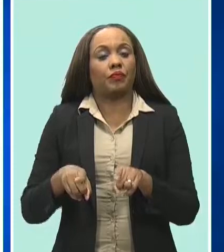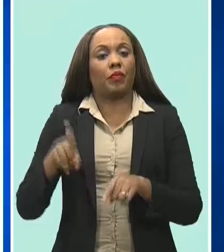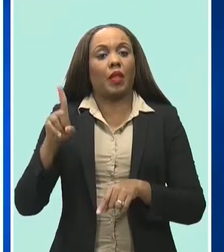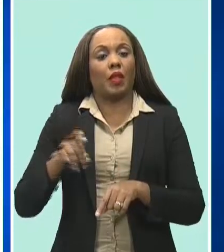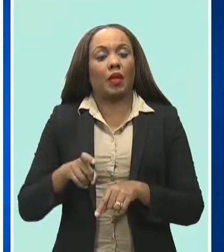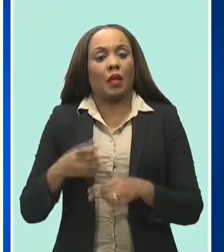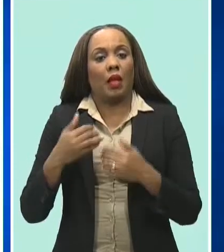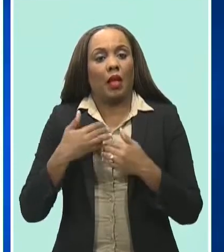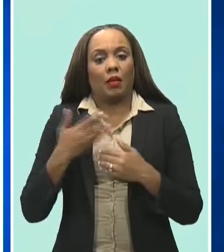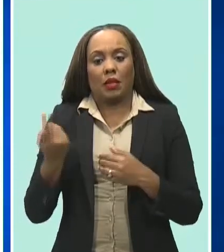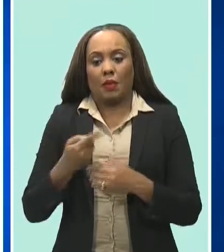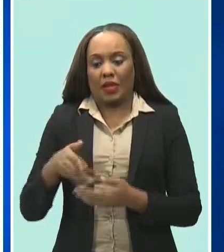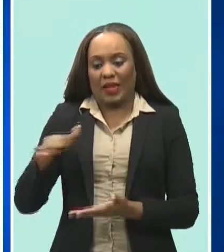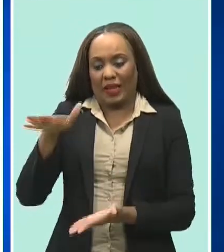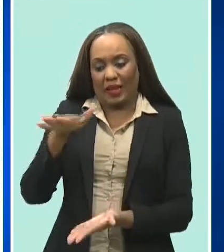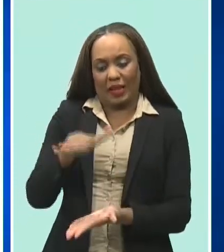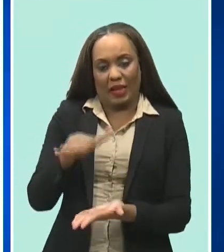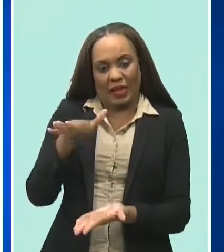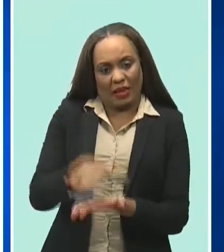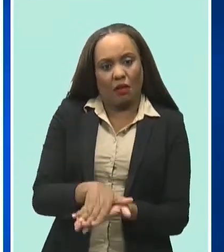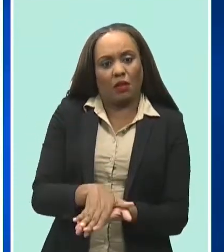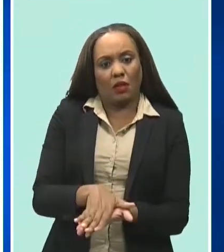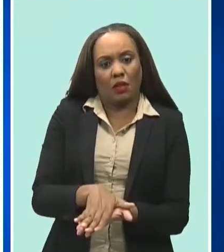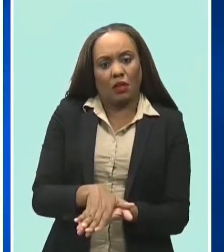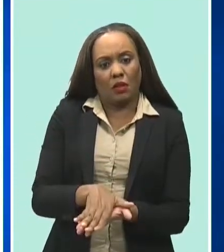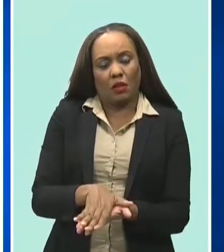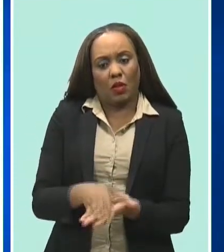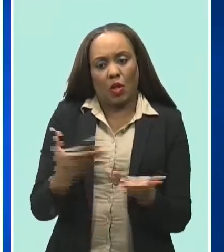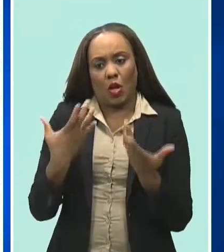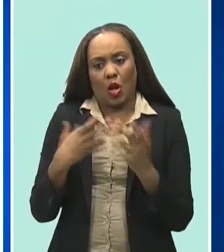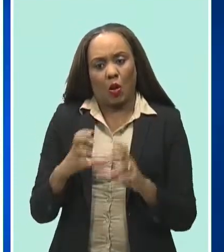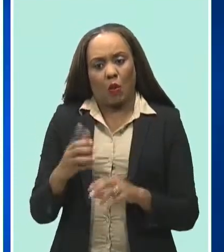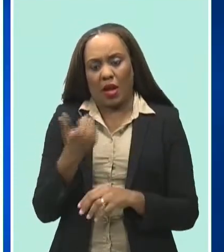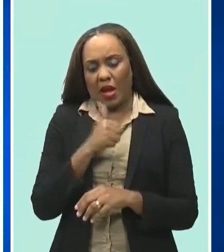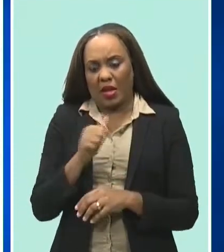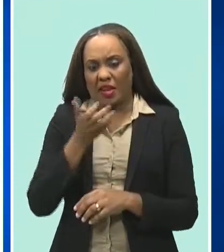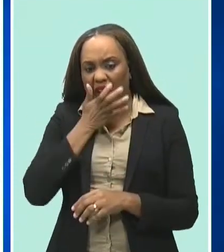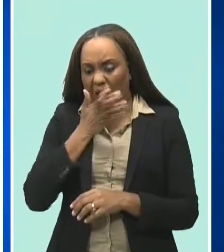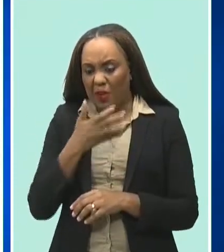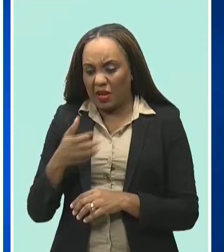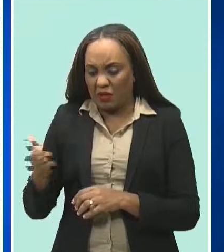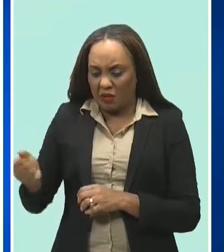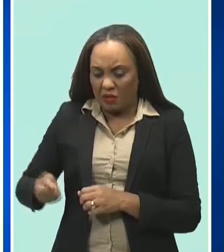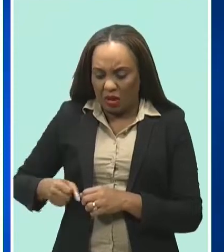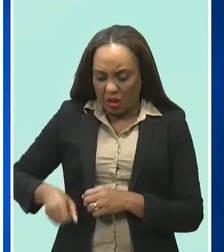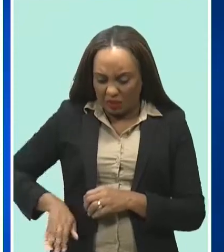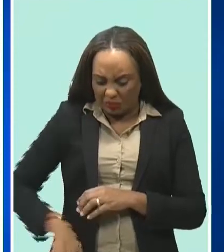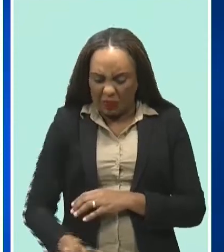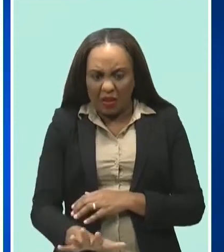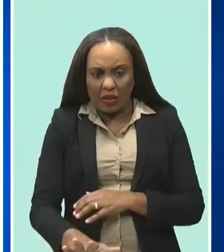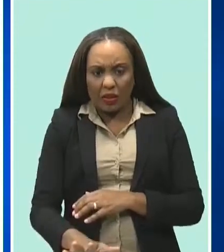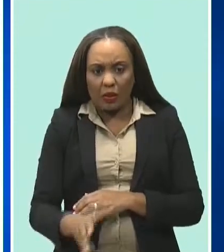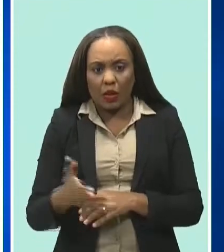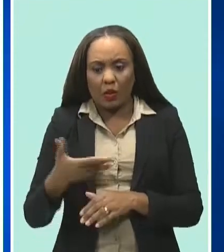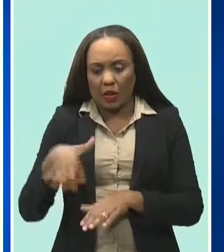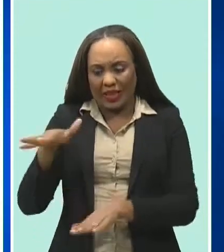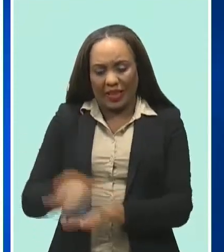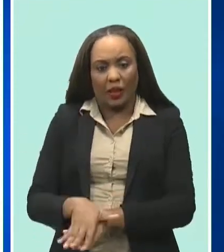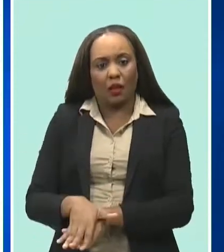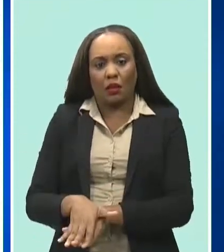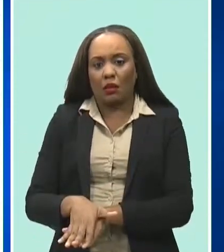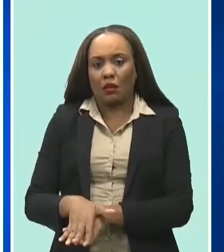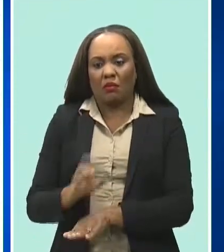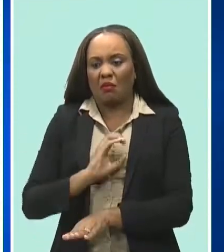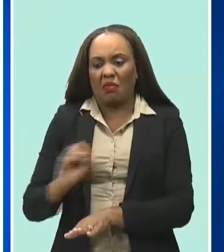through wire, to be able to seal the areas to prevent additional garbage from coming on underneath the building, and